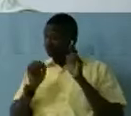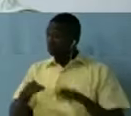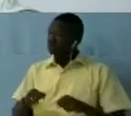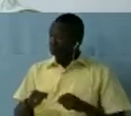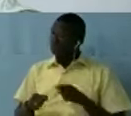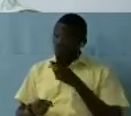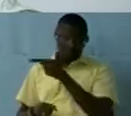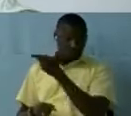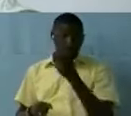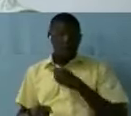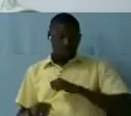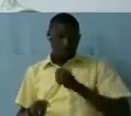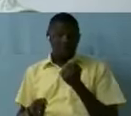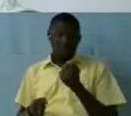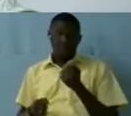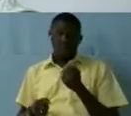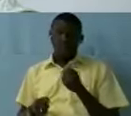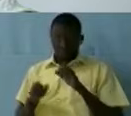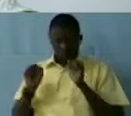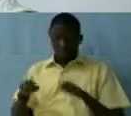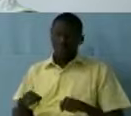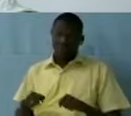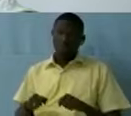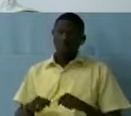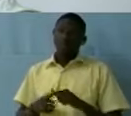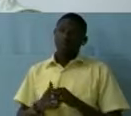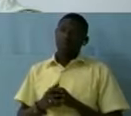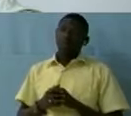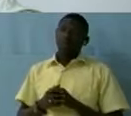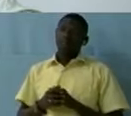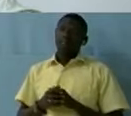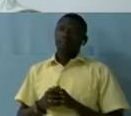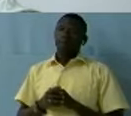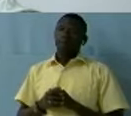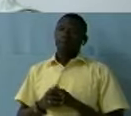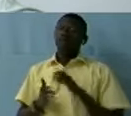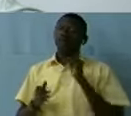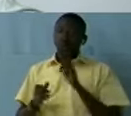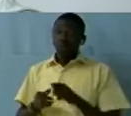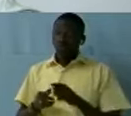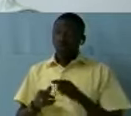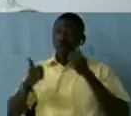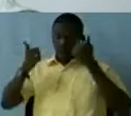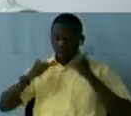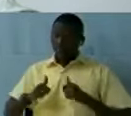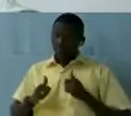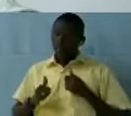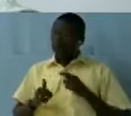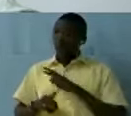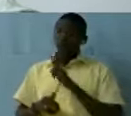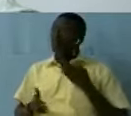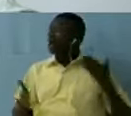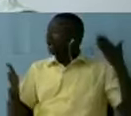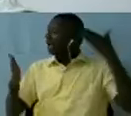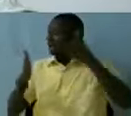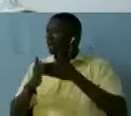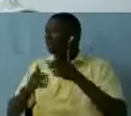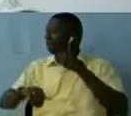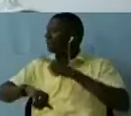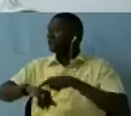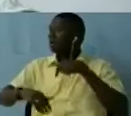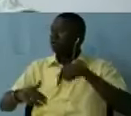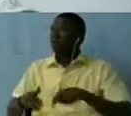kabaiko wonyong utekeno la nyatonto. Aseke ubekeno la le nyatonto. It just happens that we haven't arrived at that stage yet. But